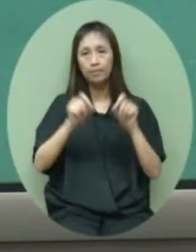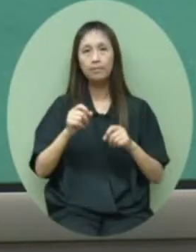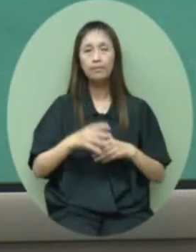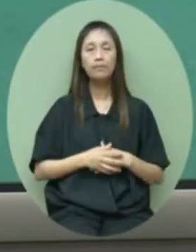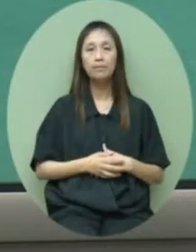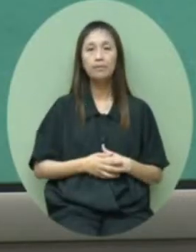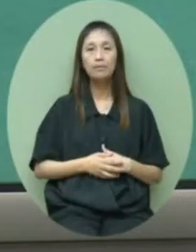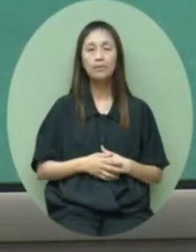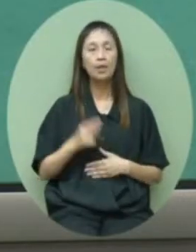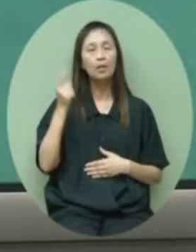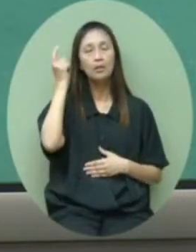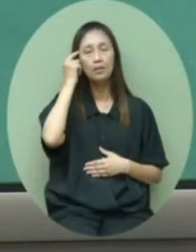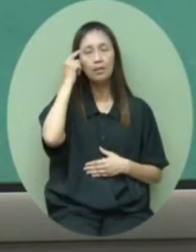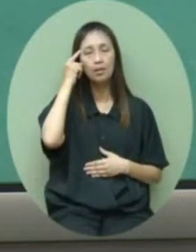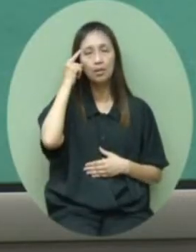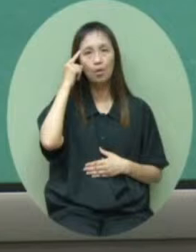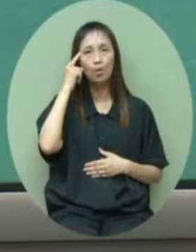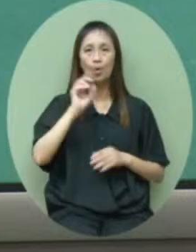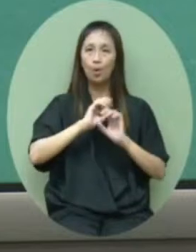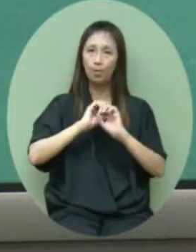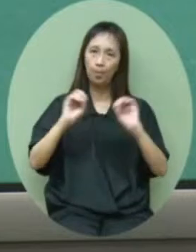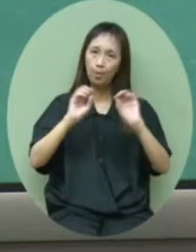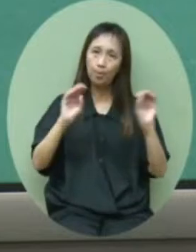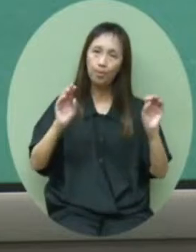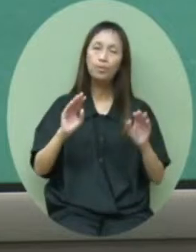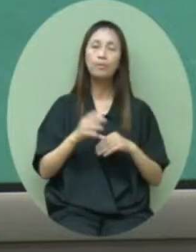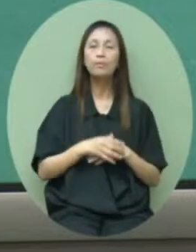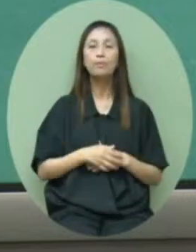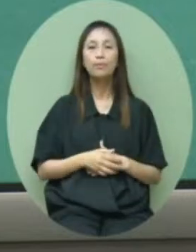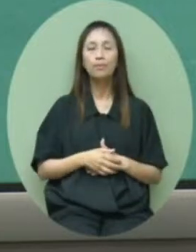On taxis, yes, I've